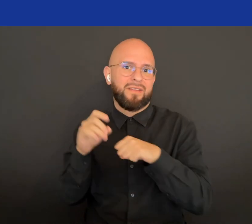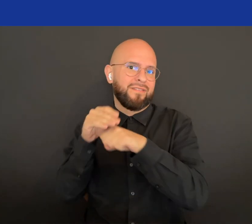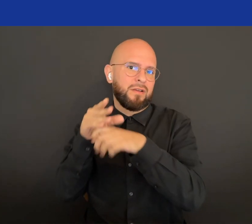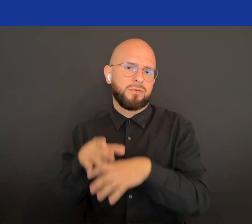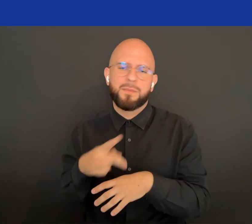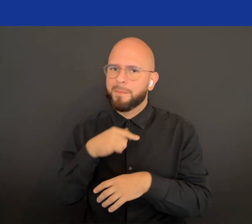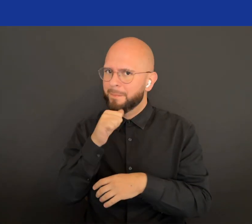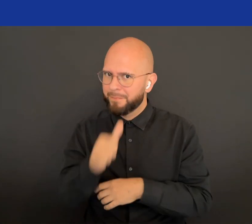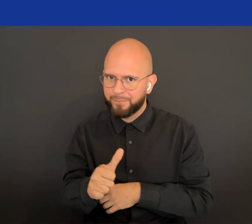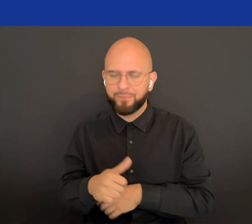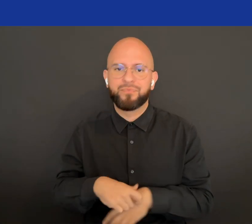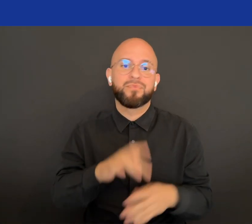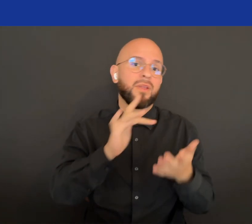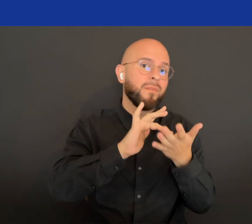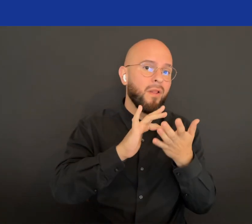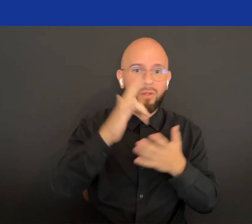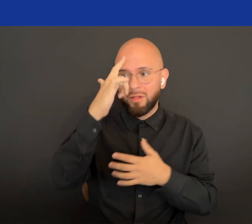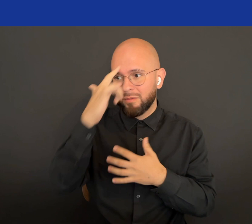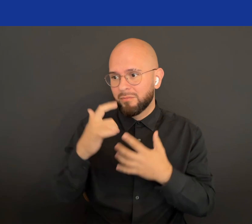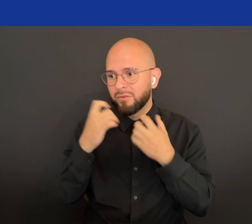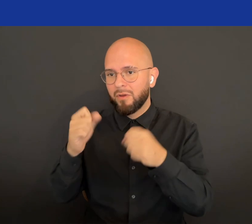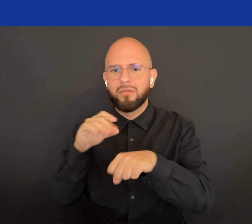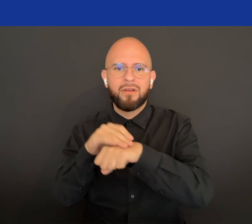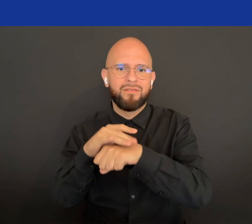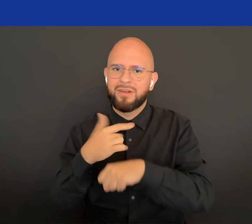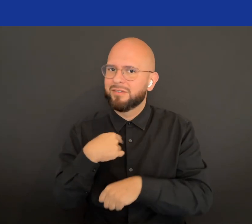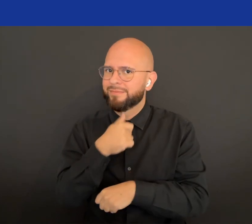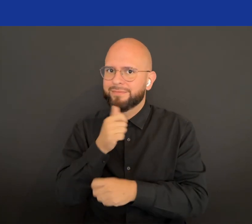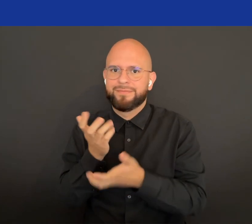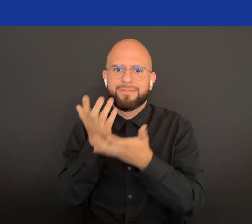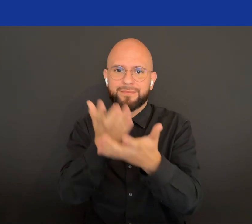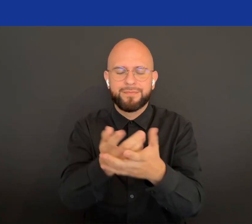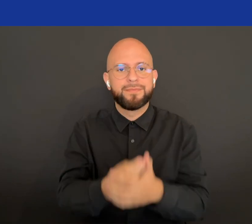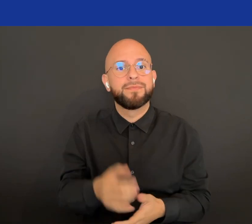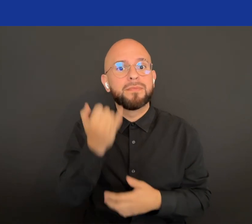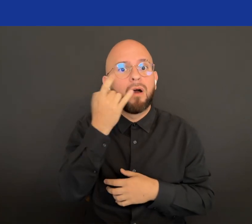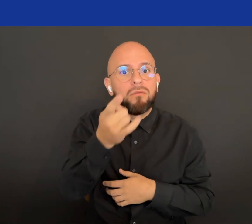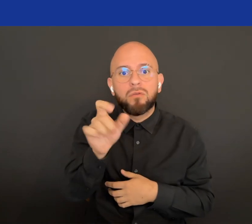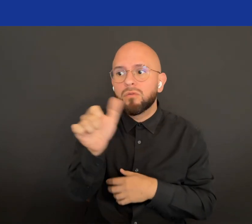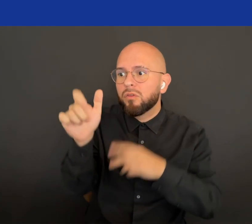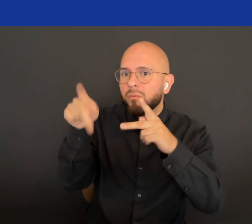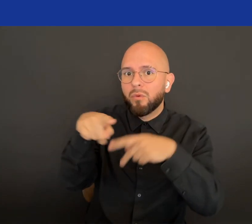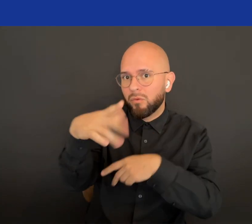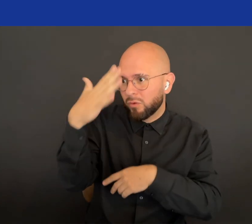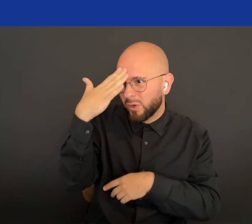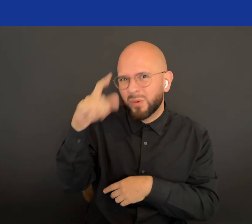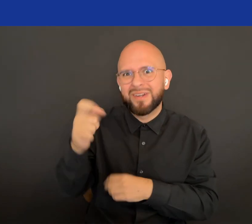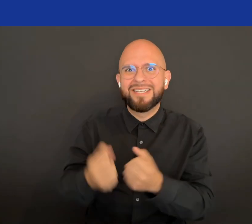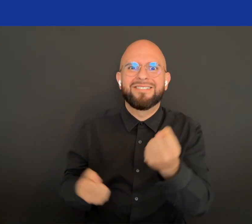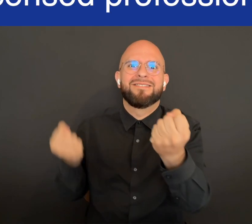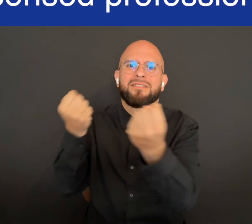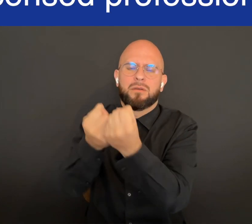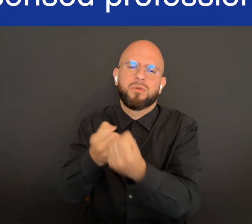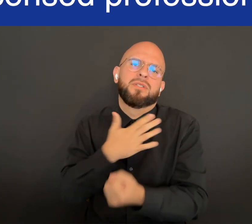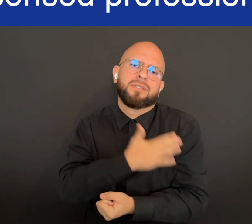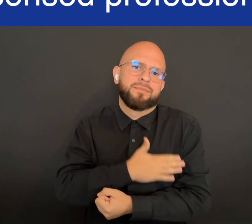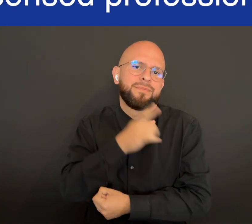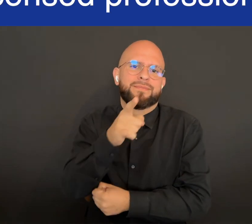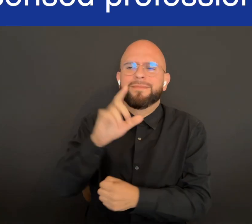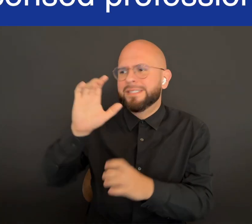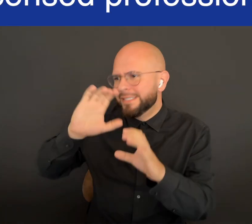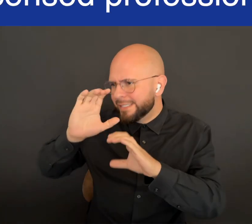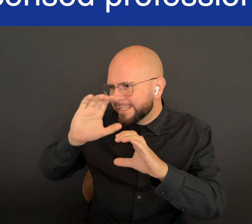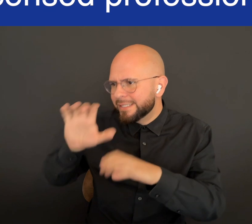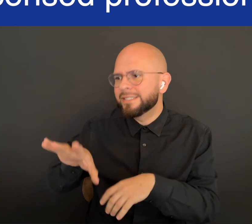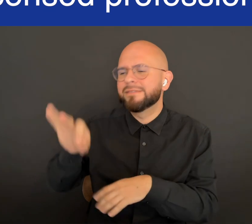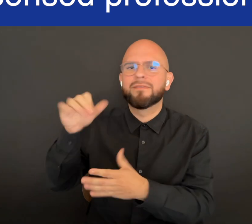do not provide medical or mental health advice. If you or someone you know requires additional support, we strongly